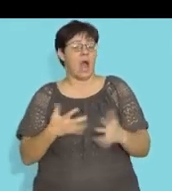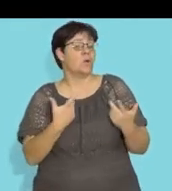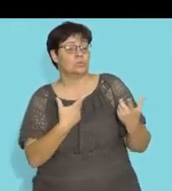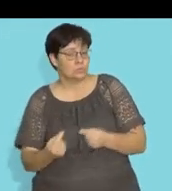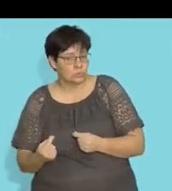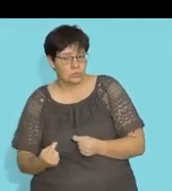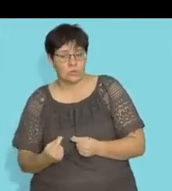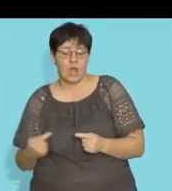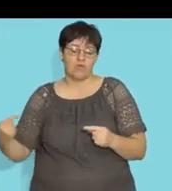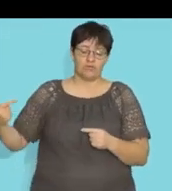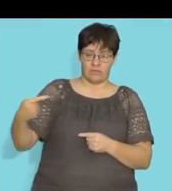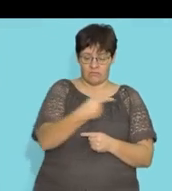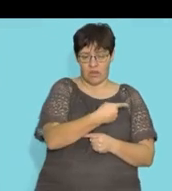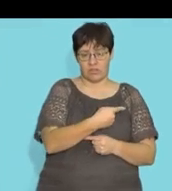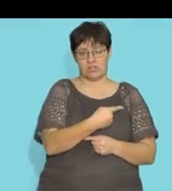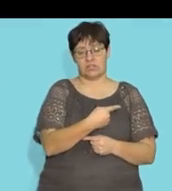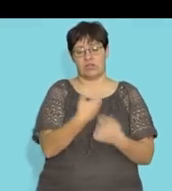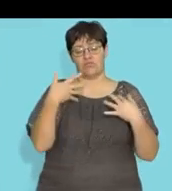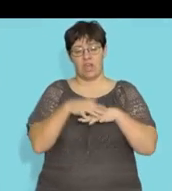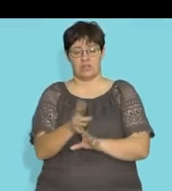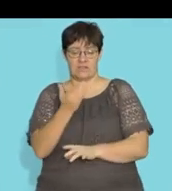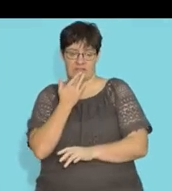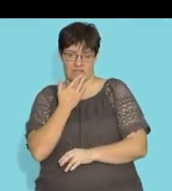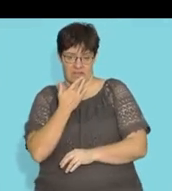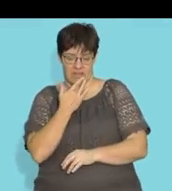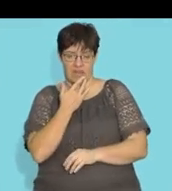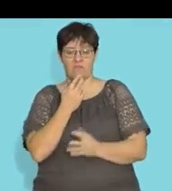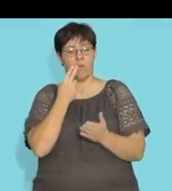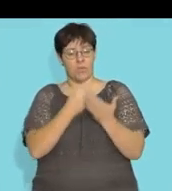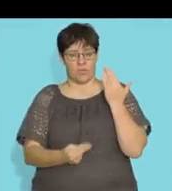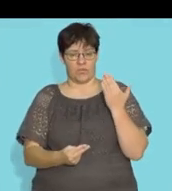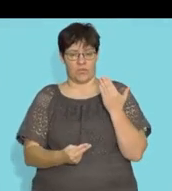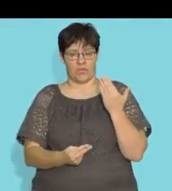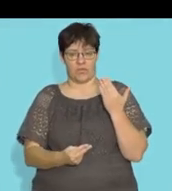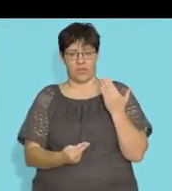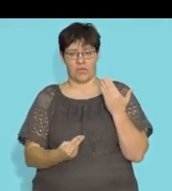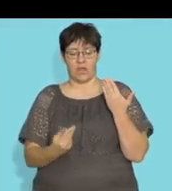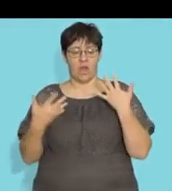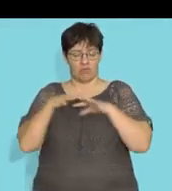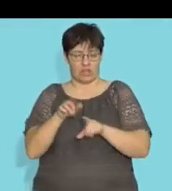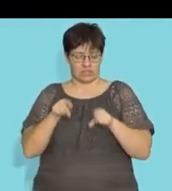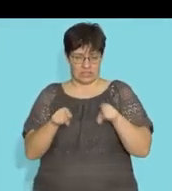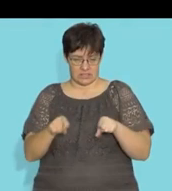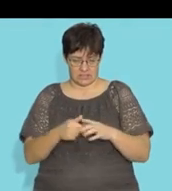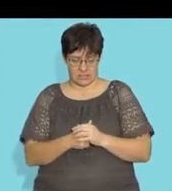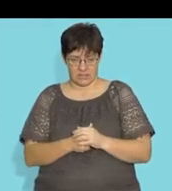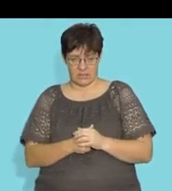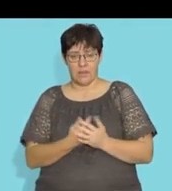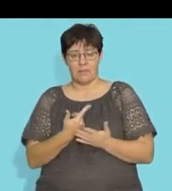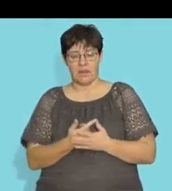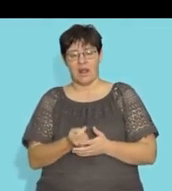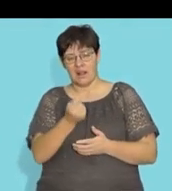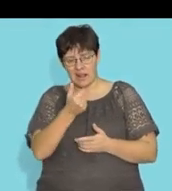doing that, our reverse reaction will be favored for both of our reactions here, and there will